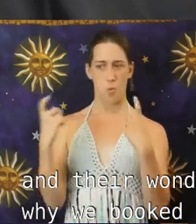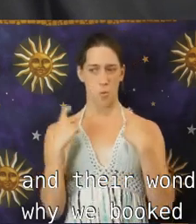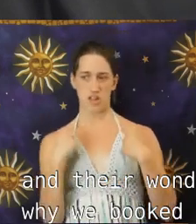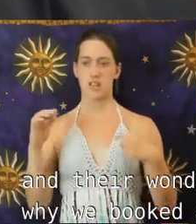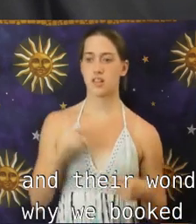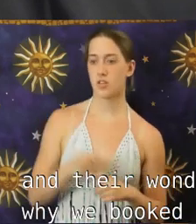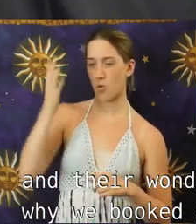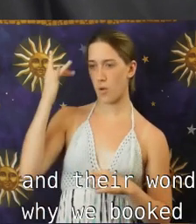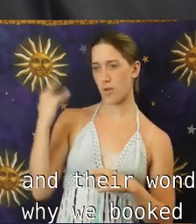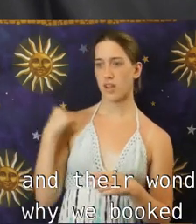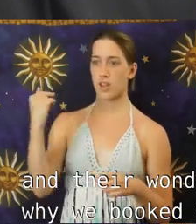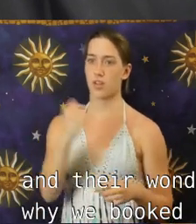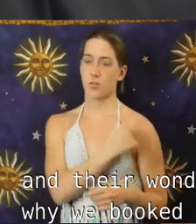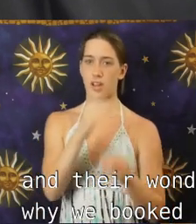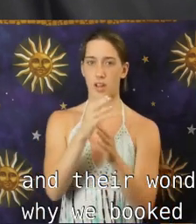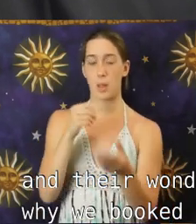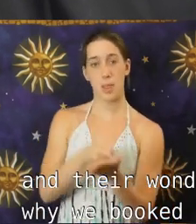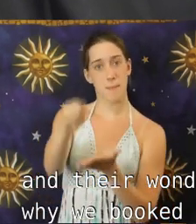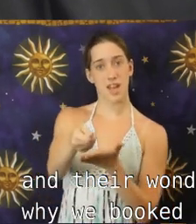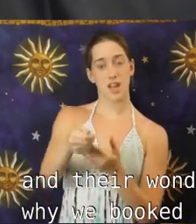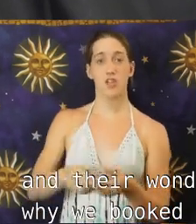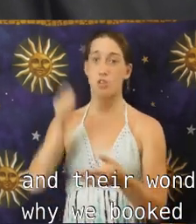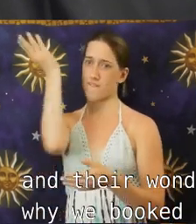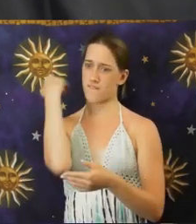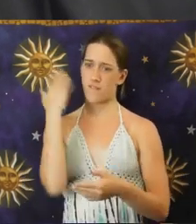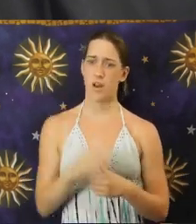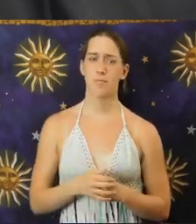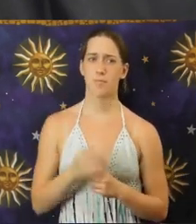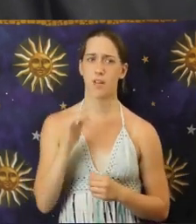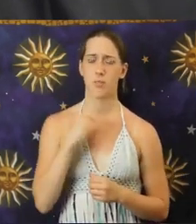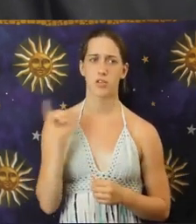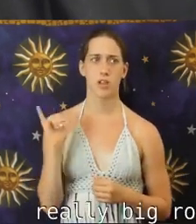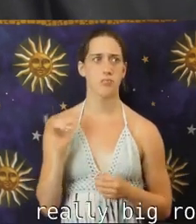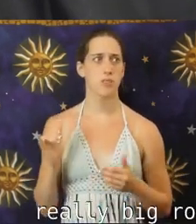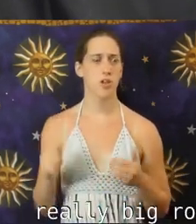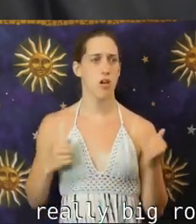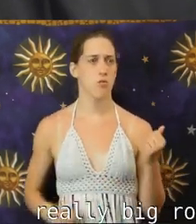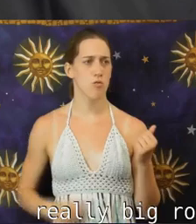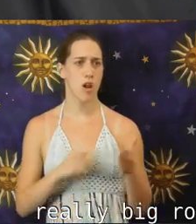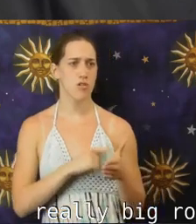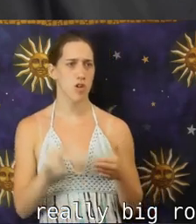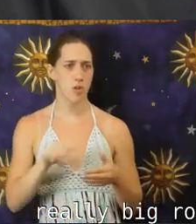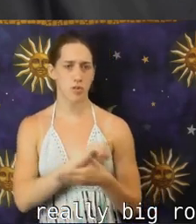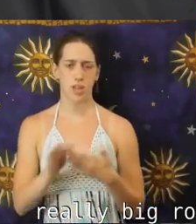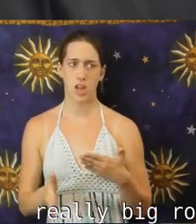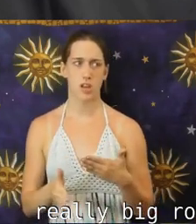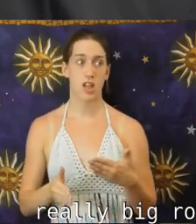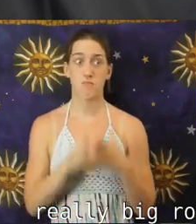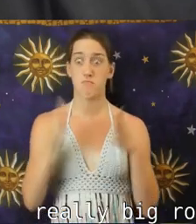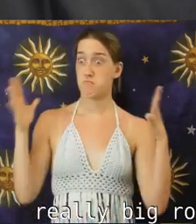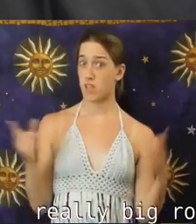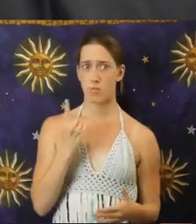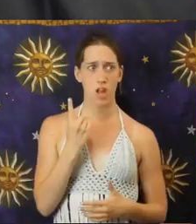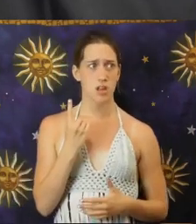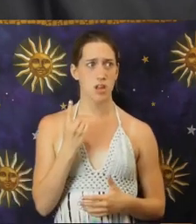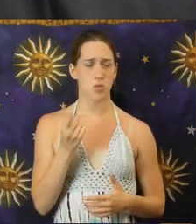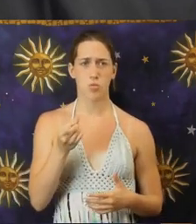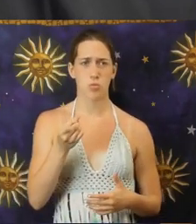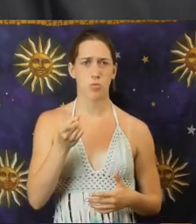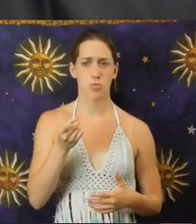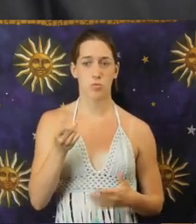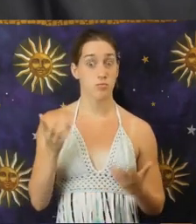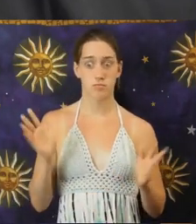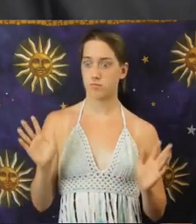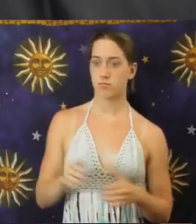like, they actually questioned us as to why we booked so well in advance, and we're like, don't you guys know there's a really big rock music festival happening this weekend?